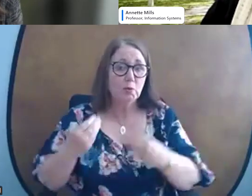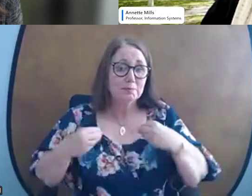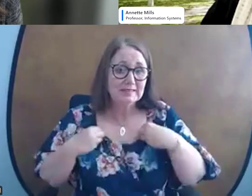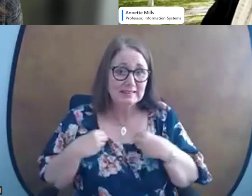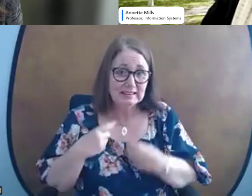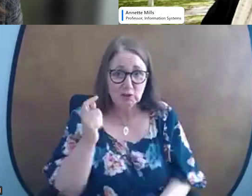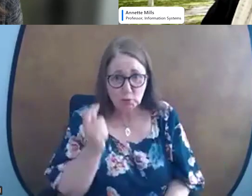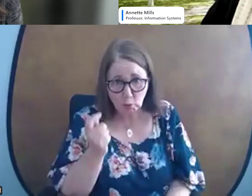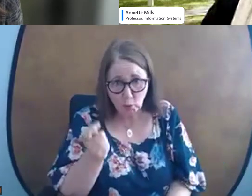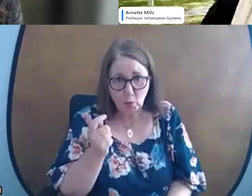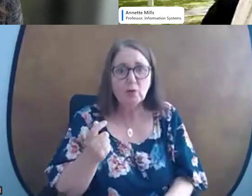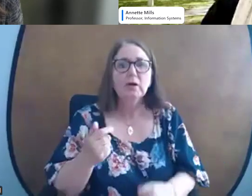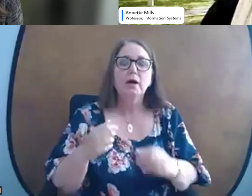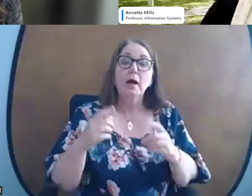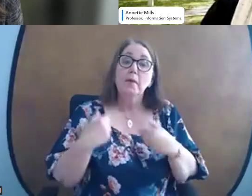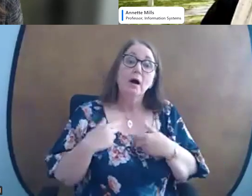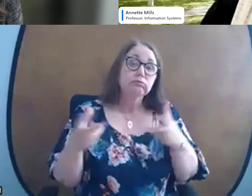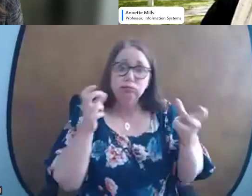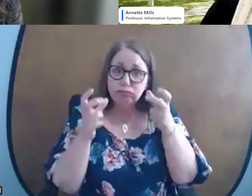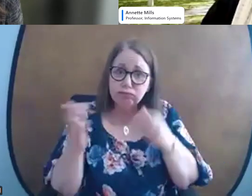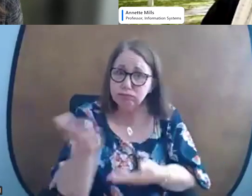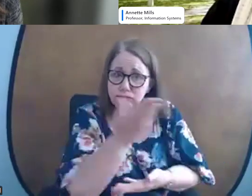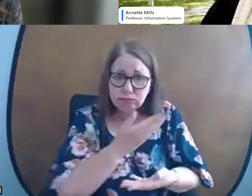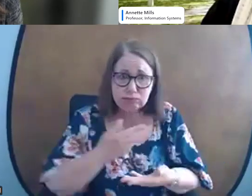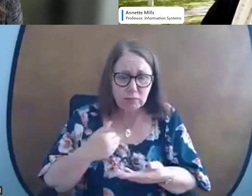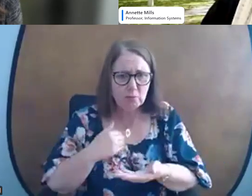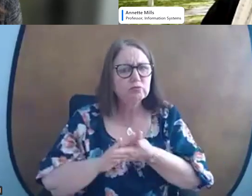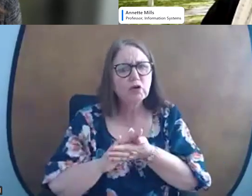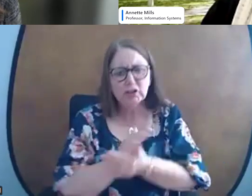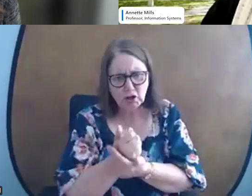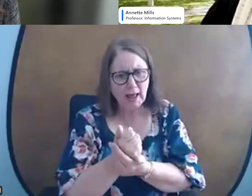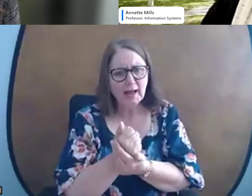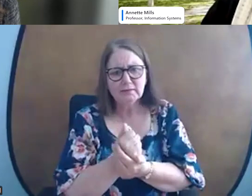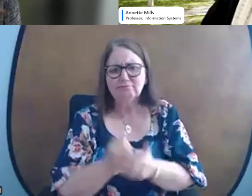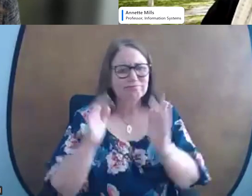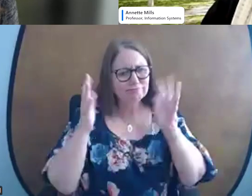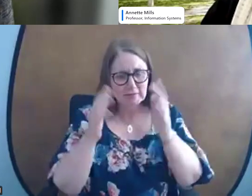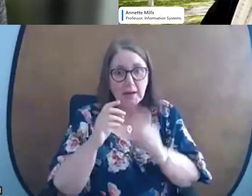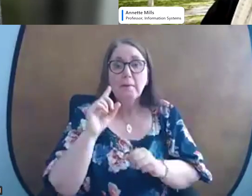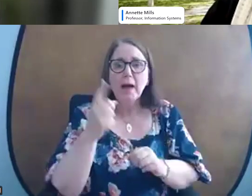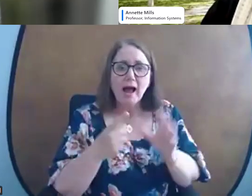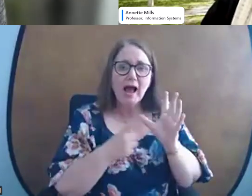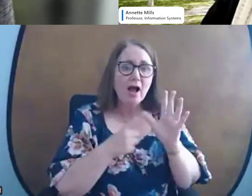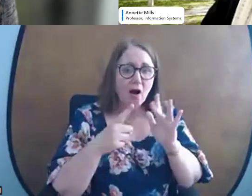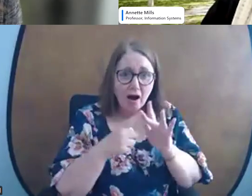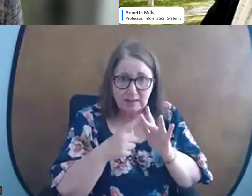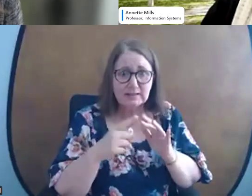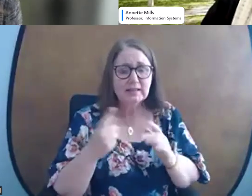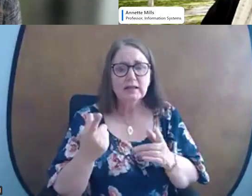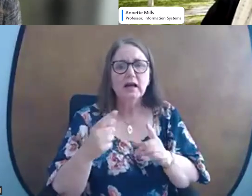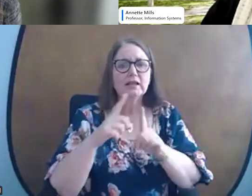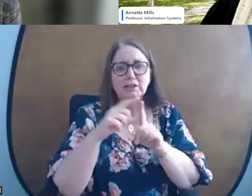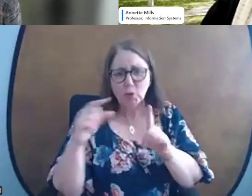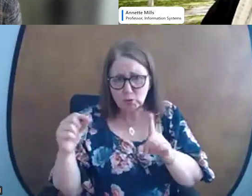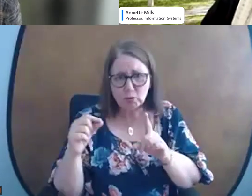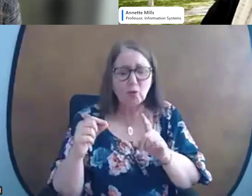New Zealand. And, I'm also starting my own business soon. I really, really appreciate all the